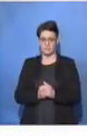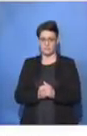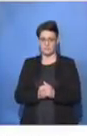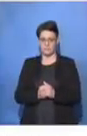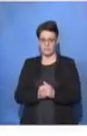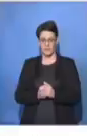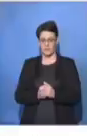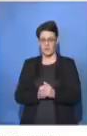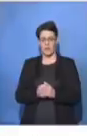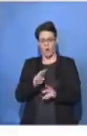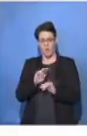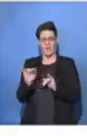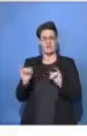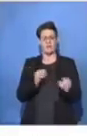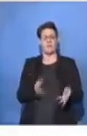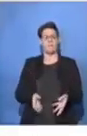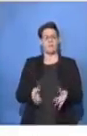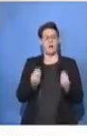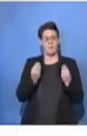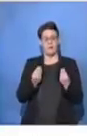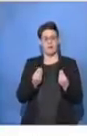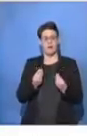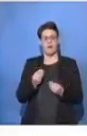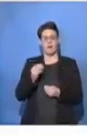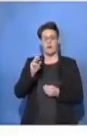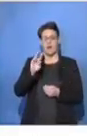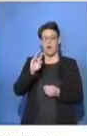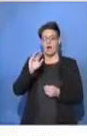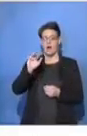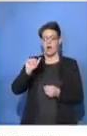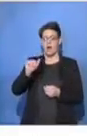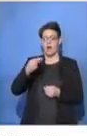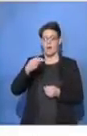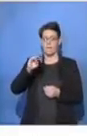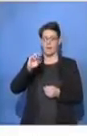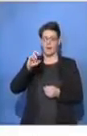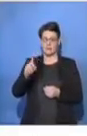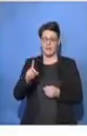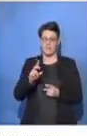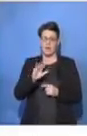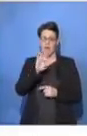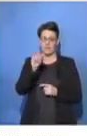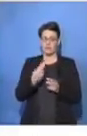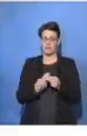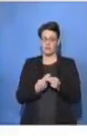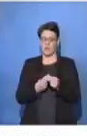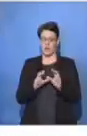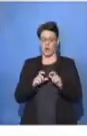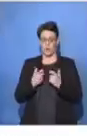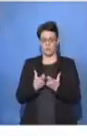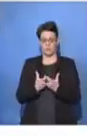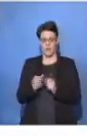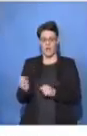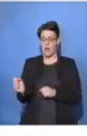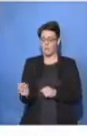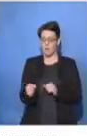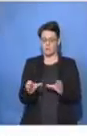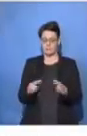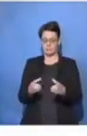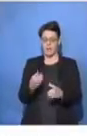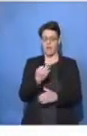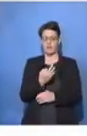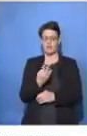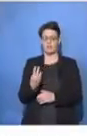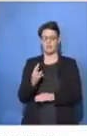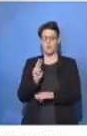After receiving the invitation, His Excellency Musa Faki Mahamat, the Chairperson of the African Union Commission, appointed a group of